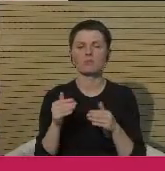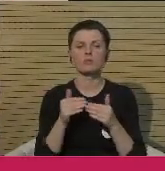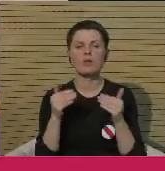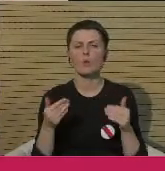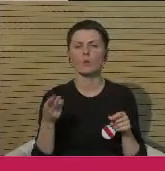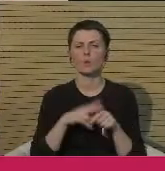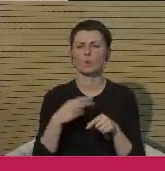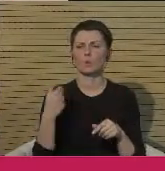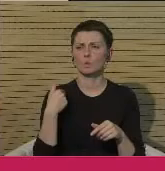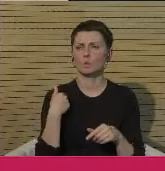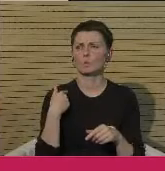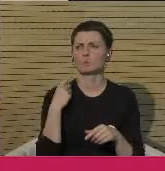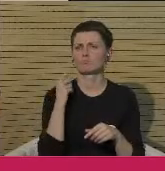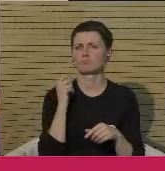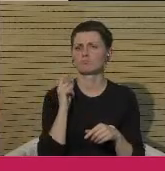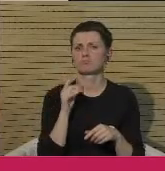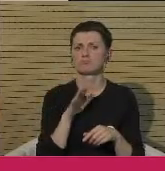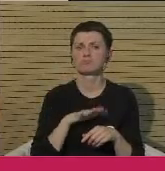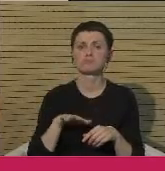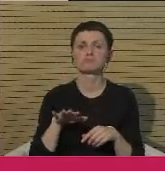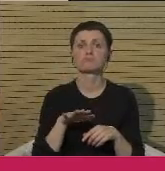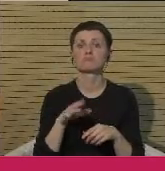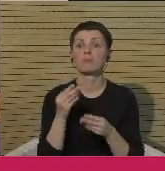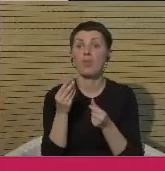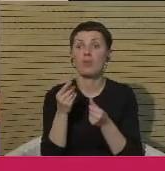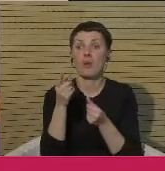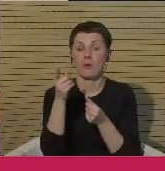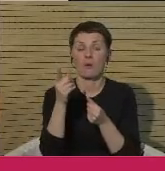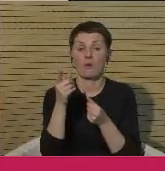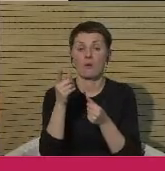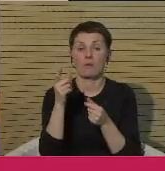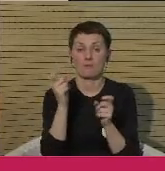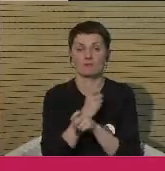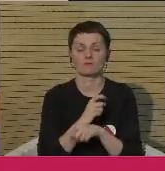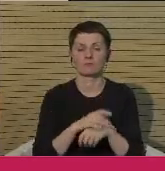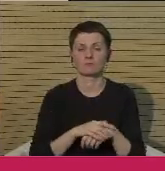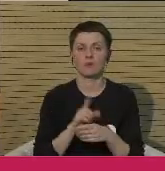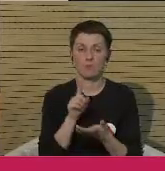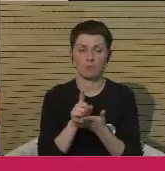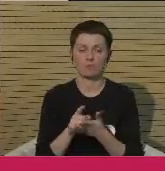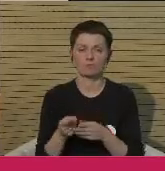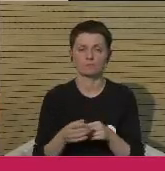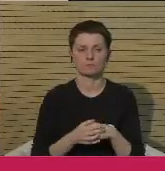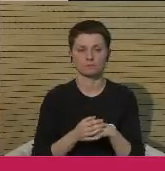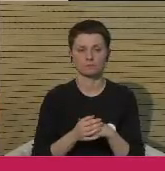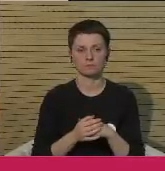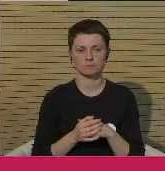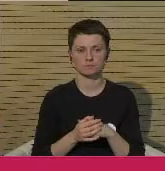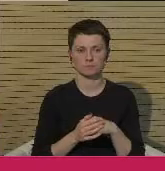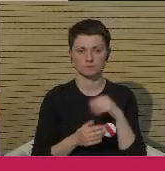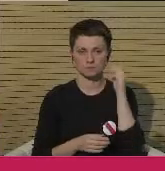state institution that existed because it was paid